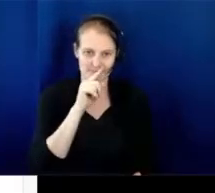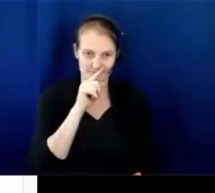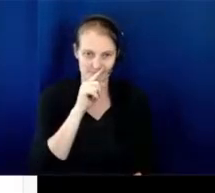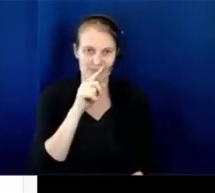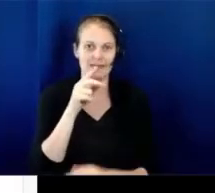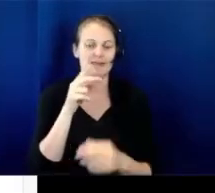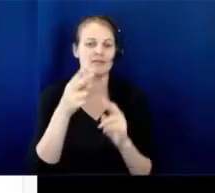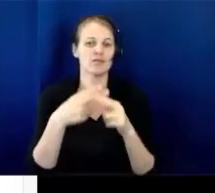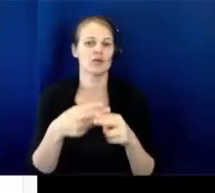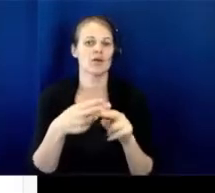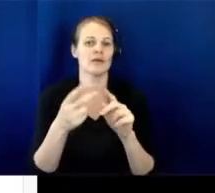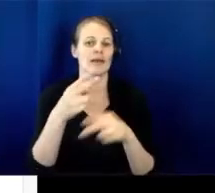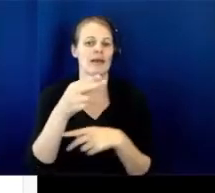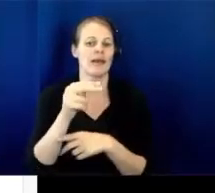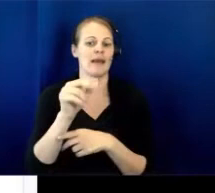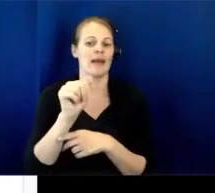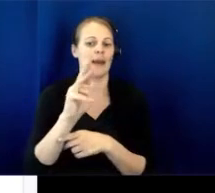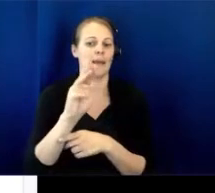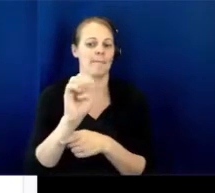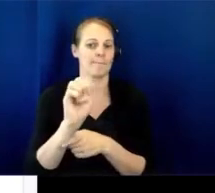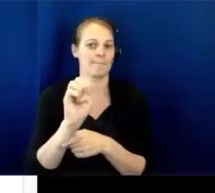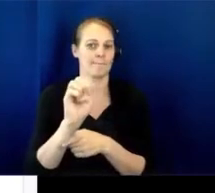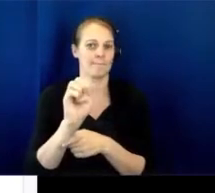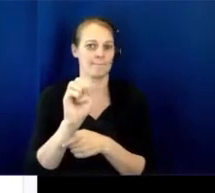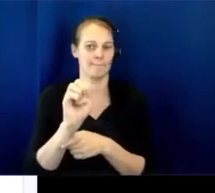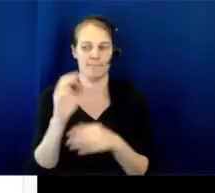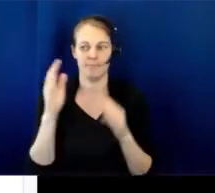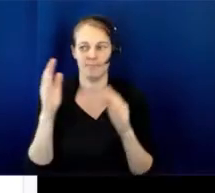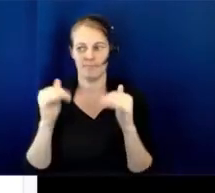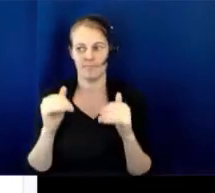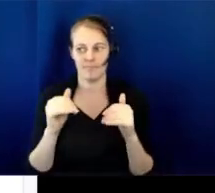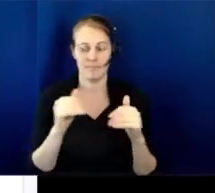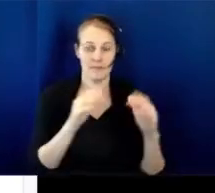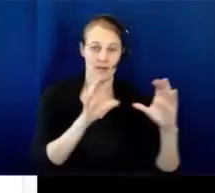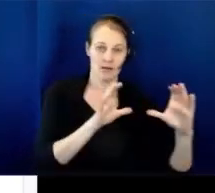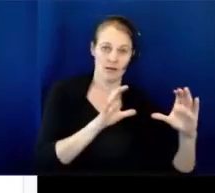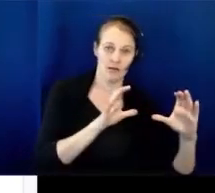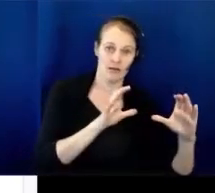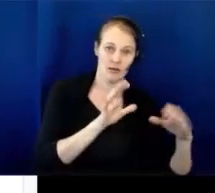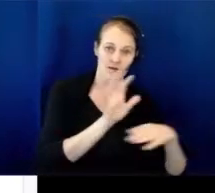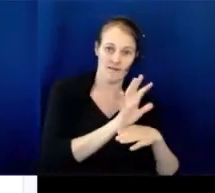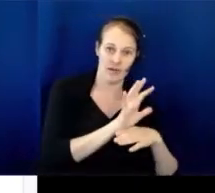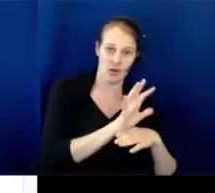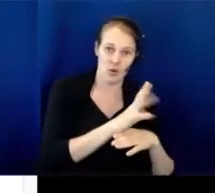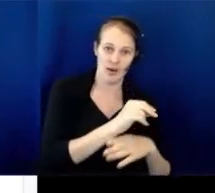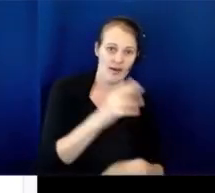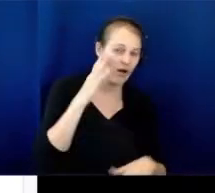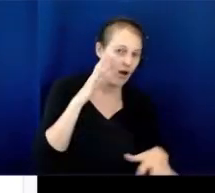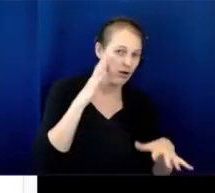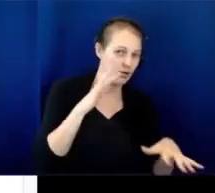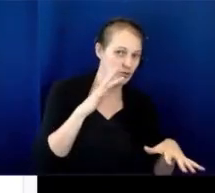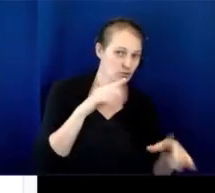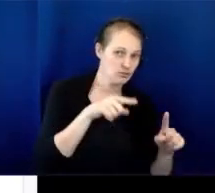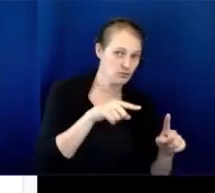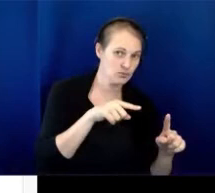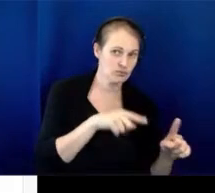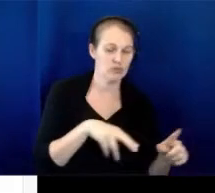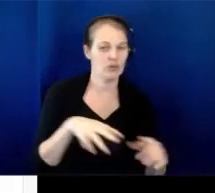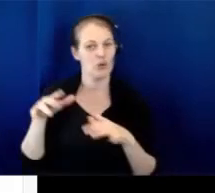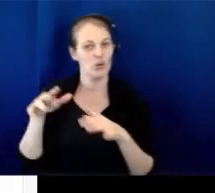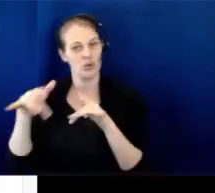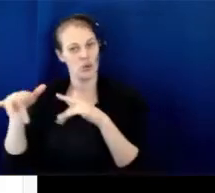important. Once again, you have your primary source, which is your audio and your video. You are able to record